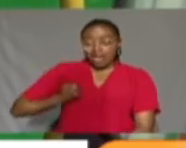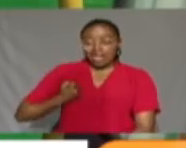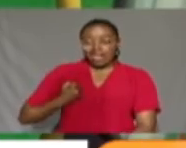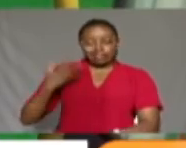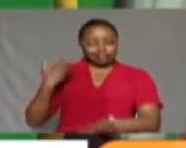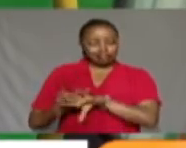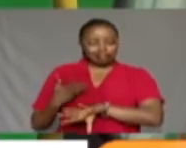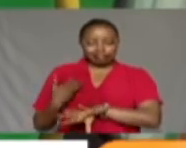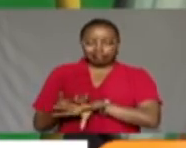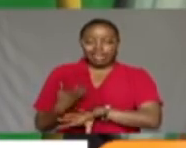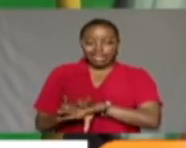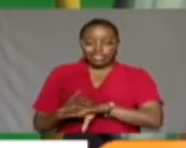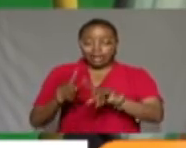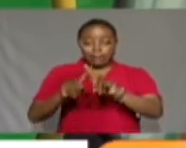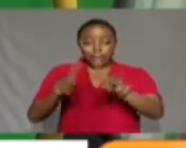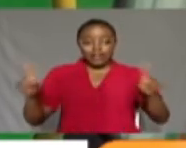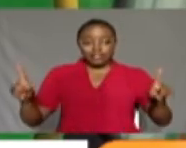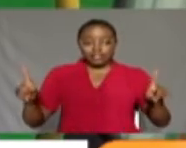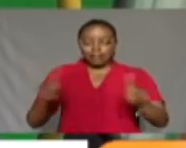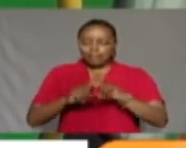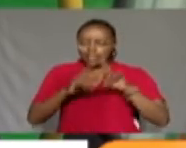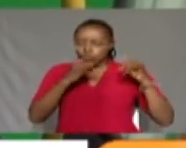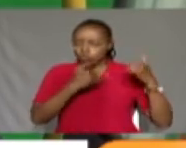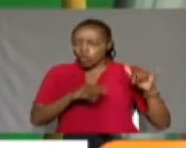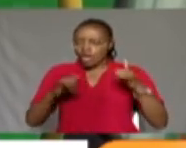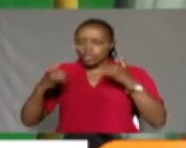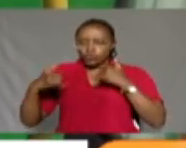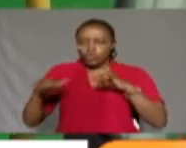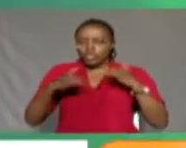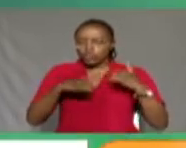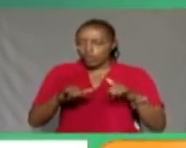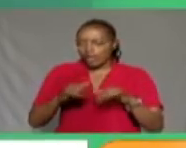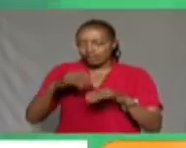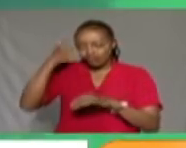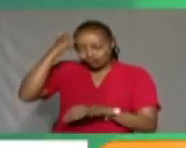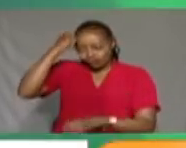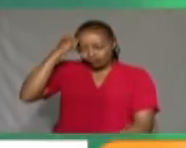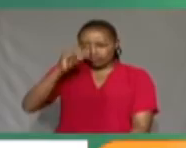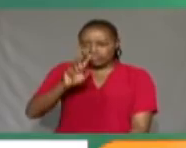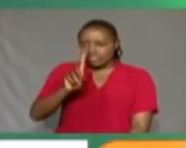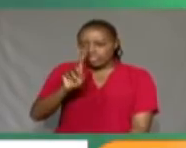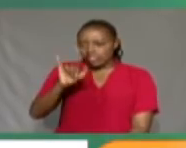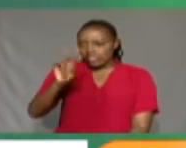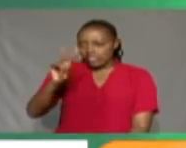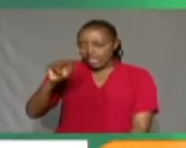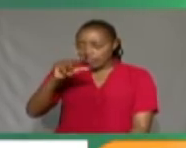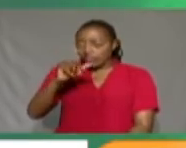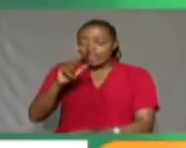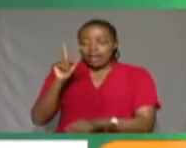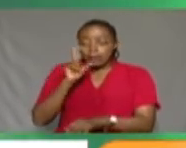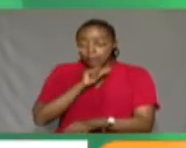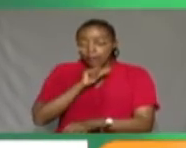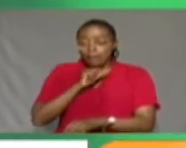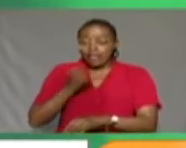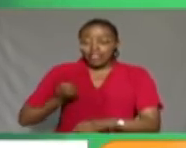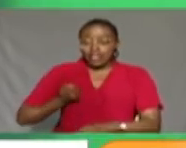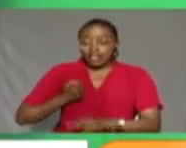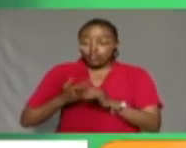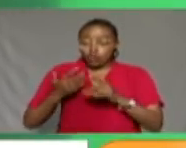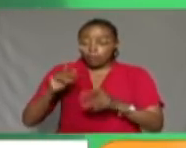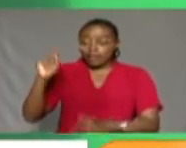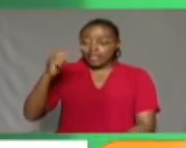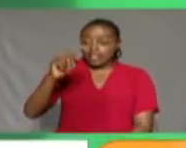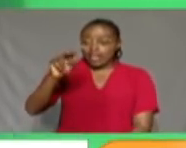ngumu. Lakini nilijitahidi nikafanya diving this year mpaka nikamaliza. Wasichana wenzangu kutoka Kenya